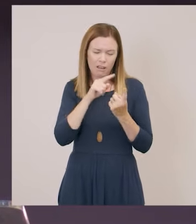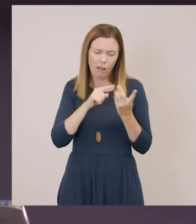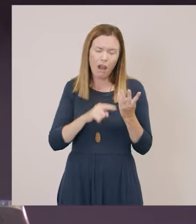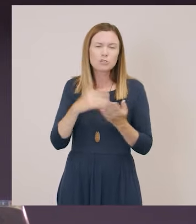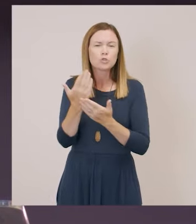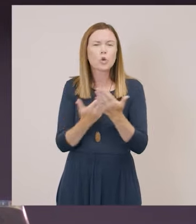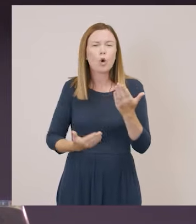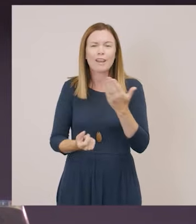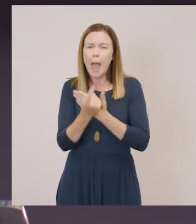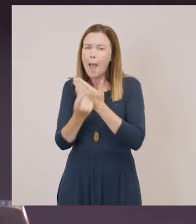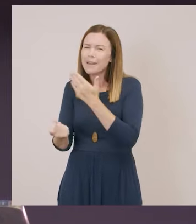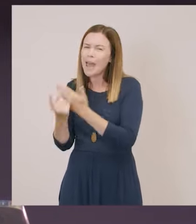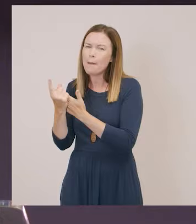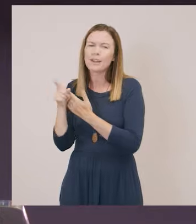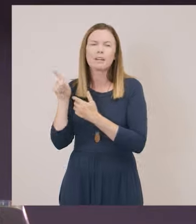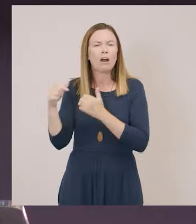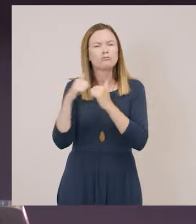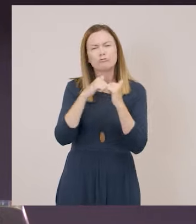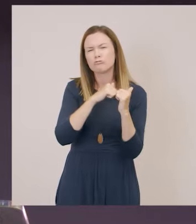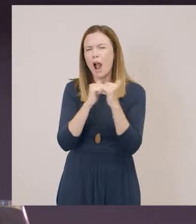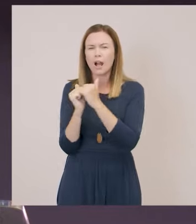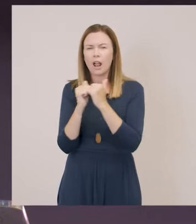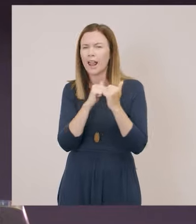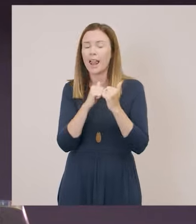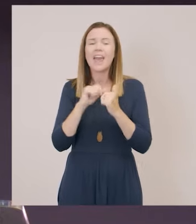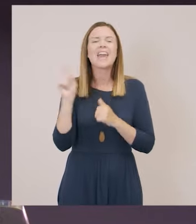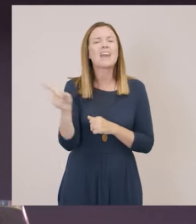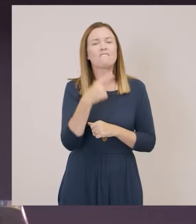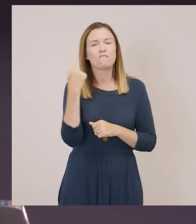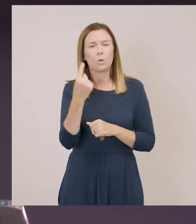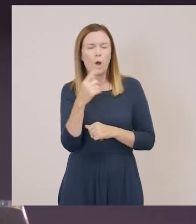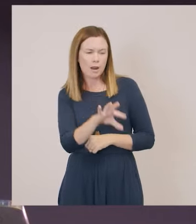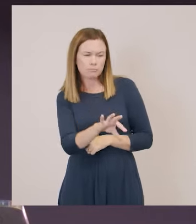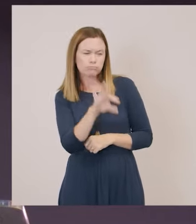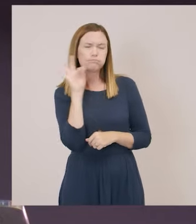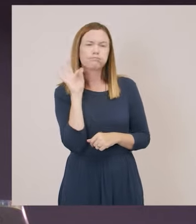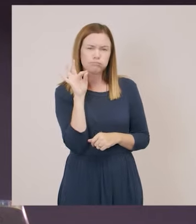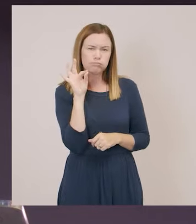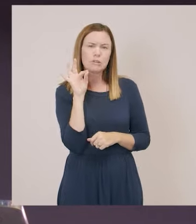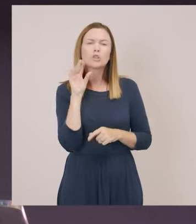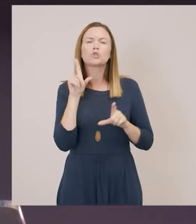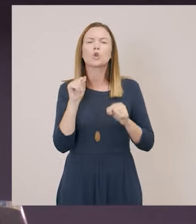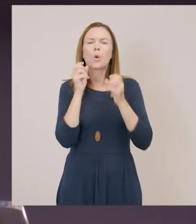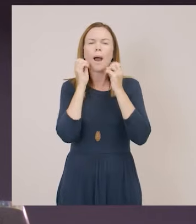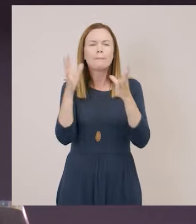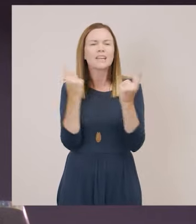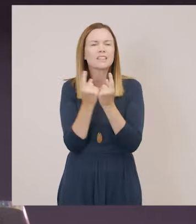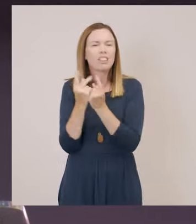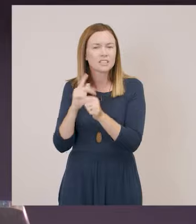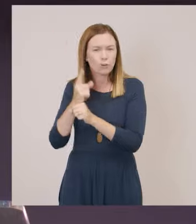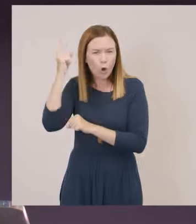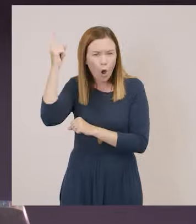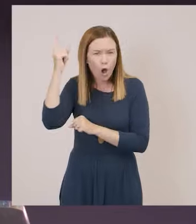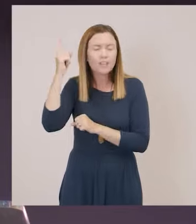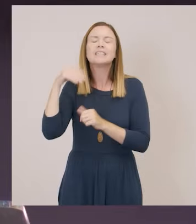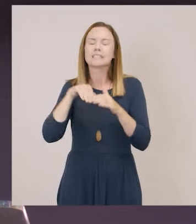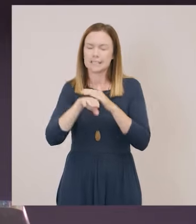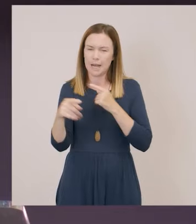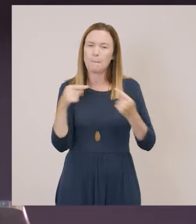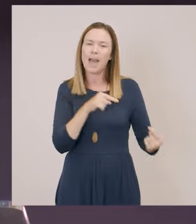because every person ordained to do significant things for God is in a battle. Each one of you is ordained to